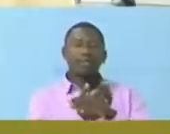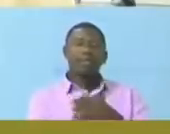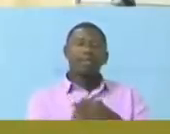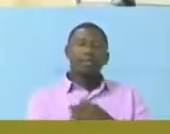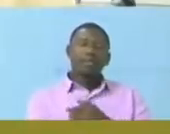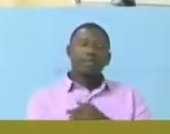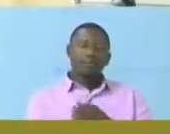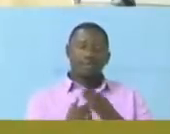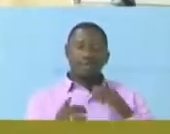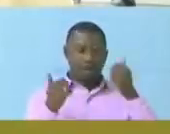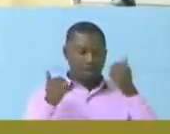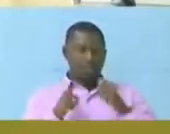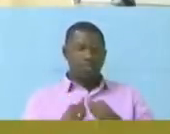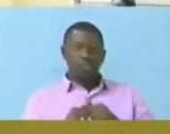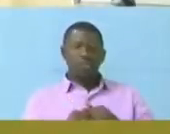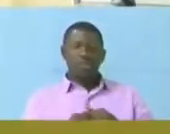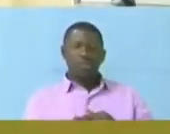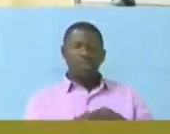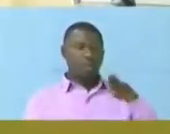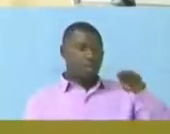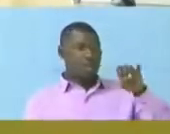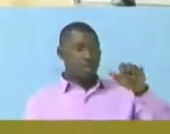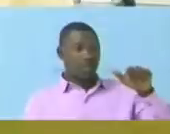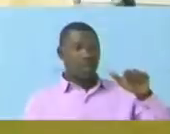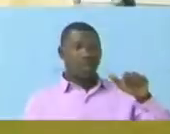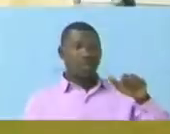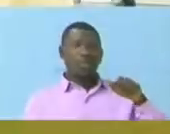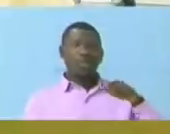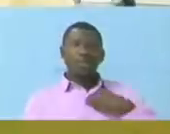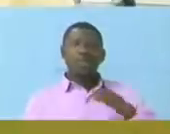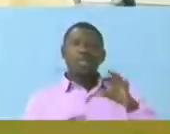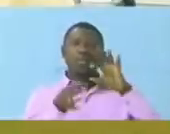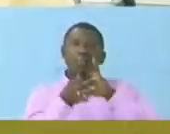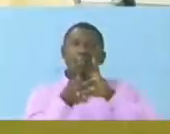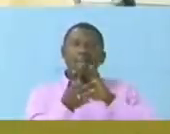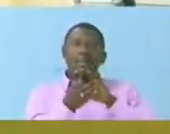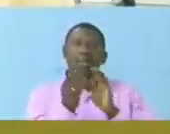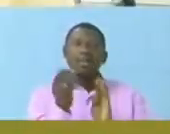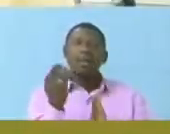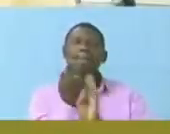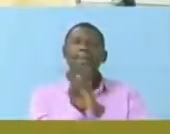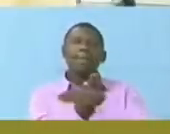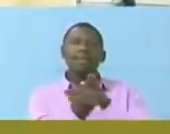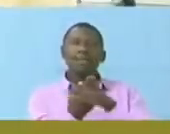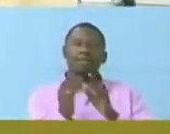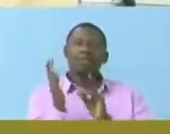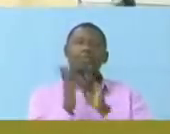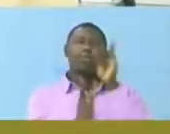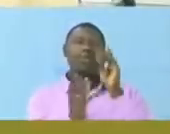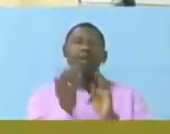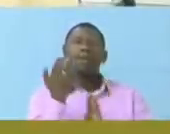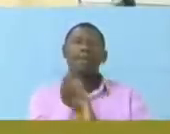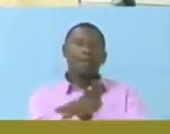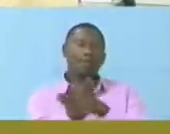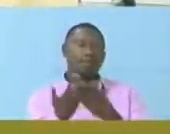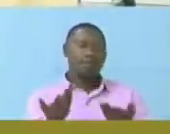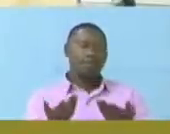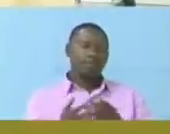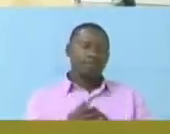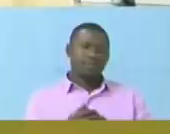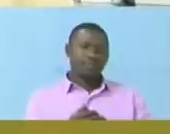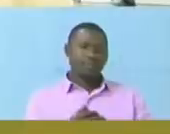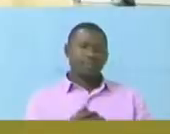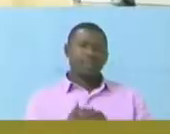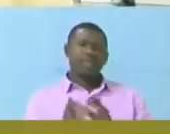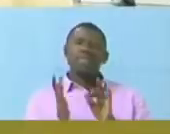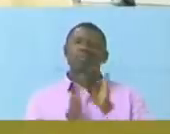fayen. Special branch. Ena ya munda ya jeli mucho kinda mito special branch la Karola. Special branch never operate